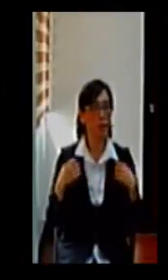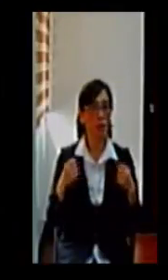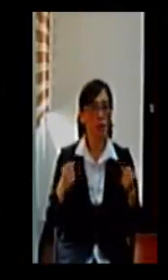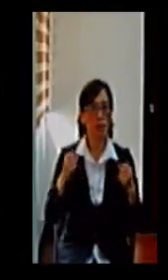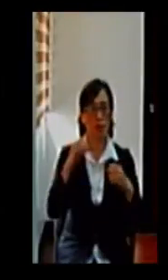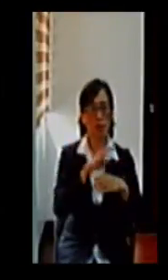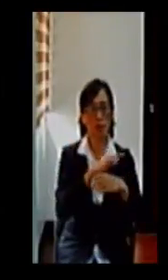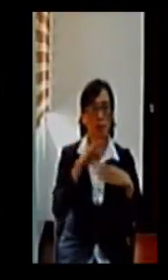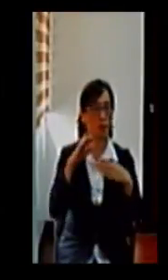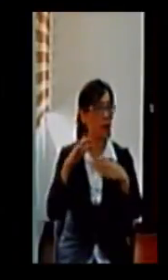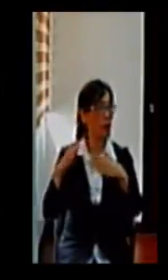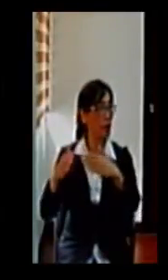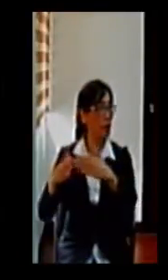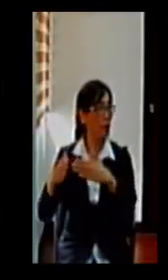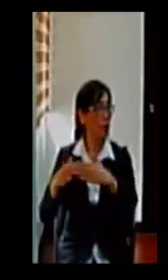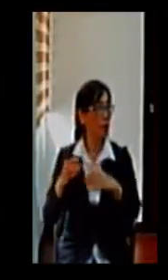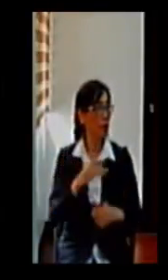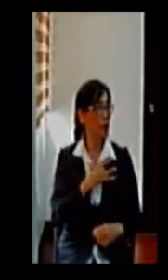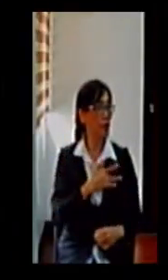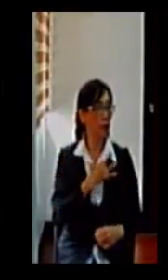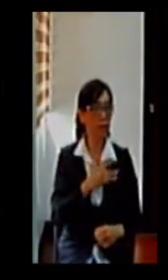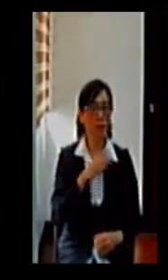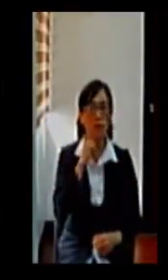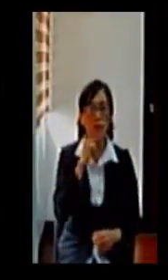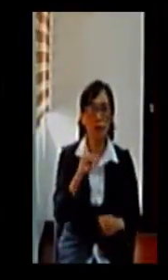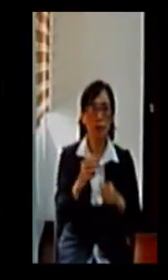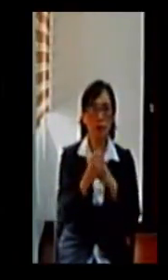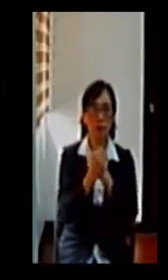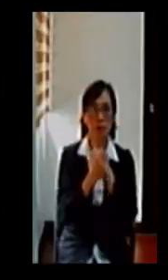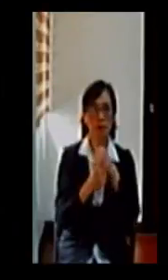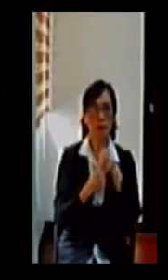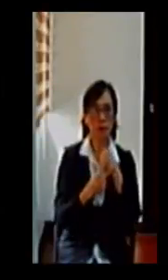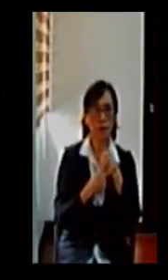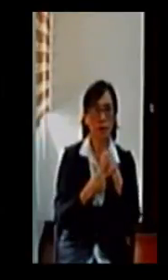the moment, I feel unsafe because